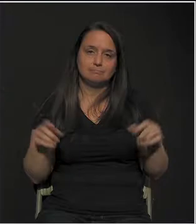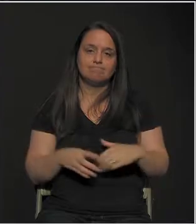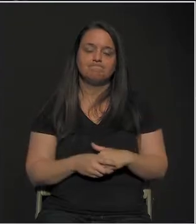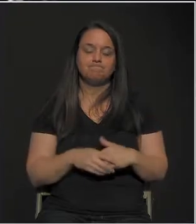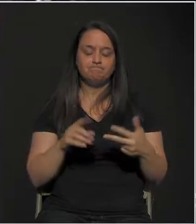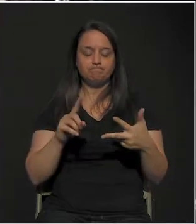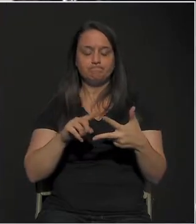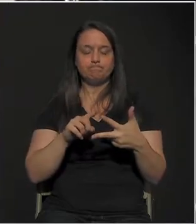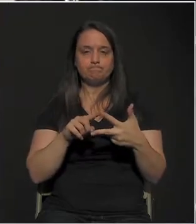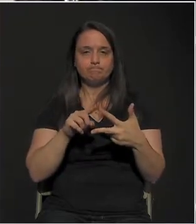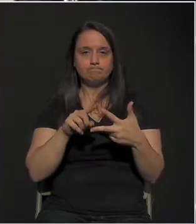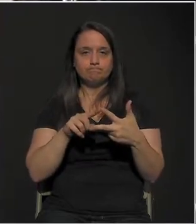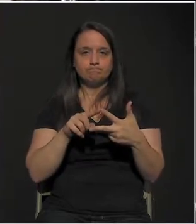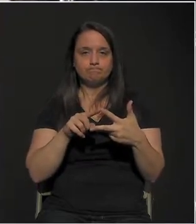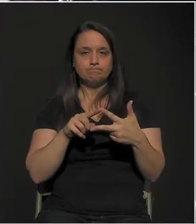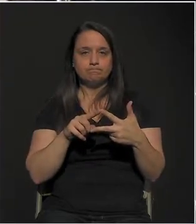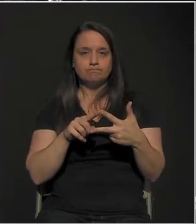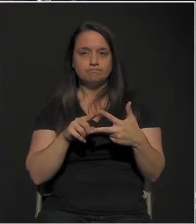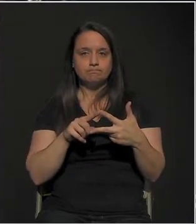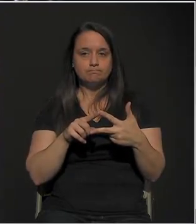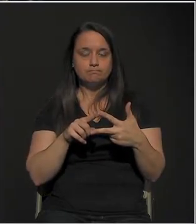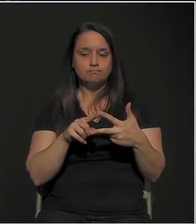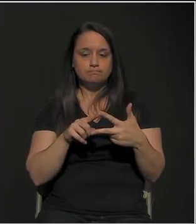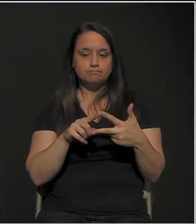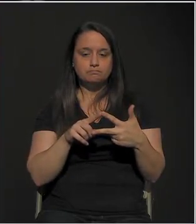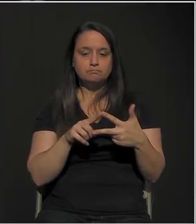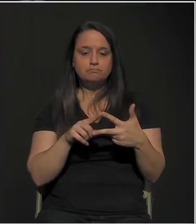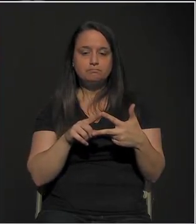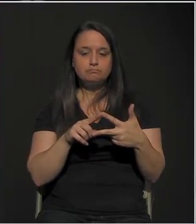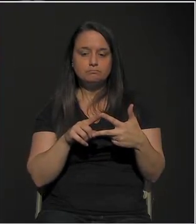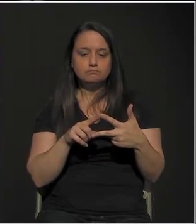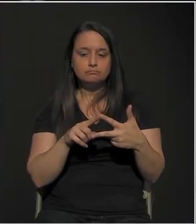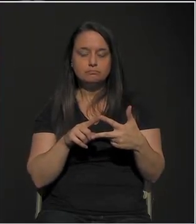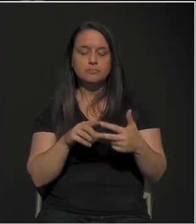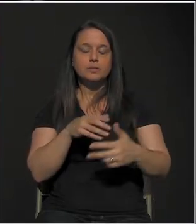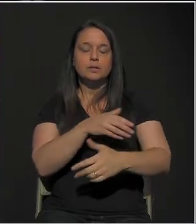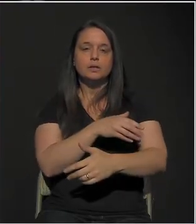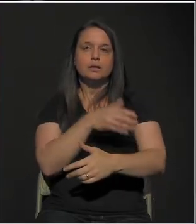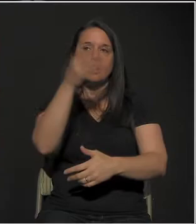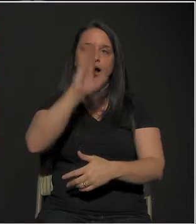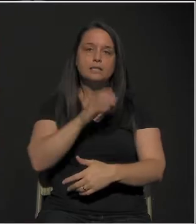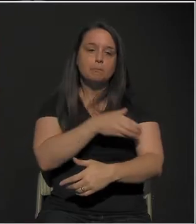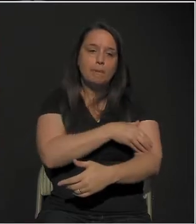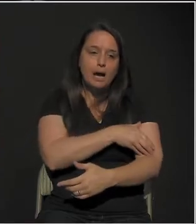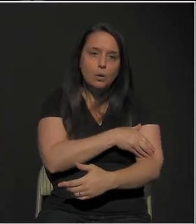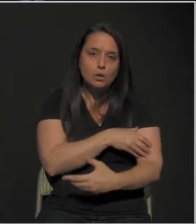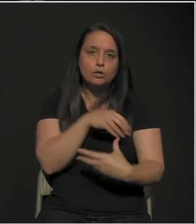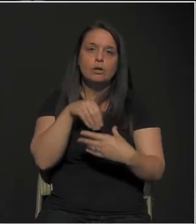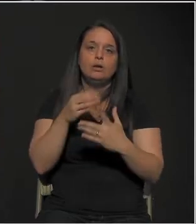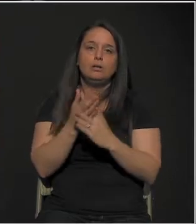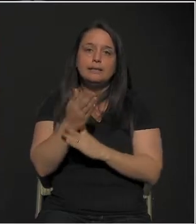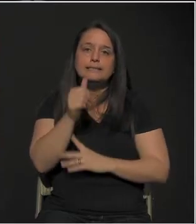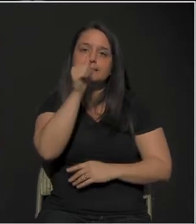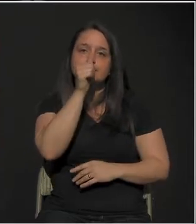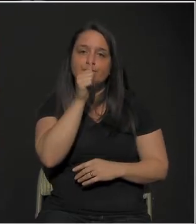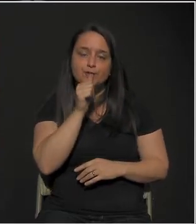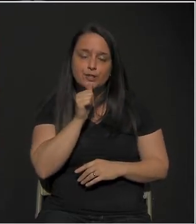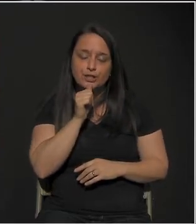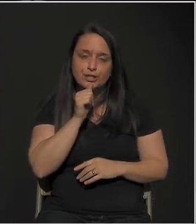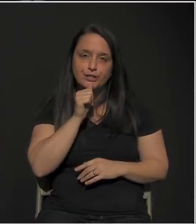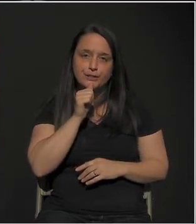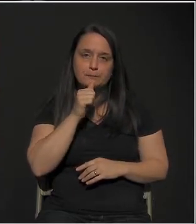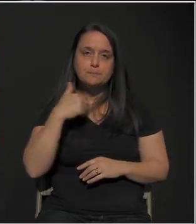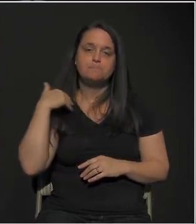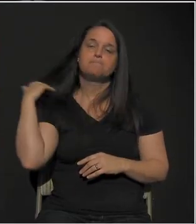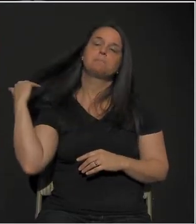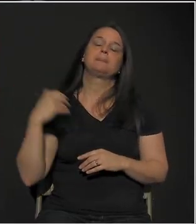Second thing, the power of God in suffering. The power of God in suffering. This is